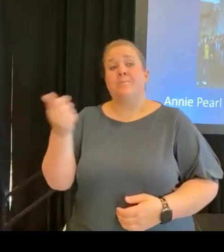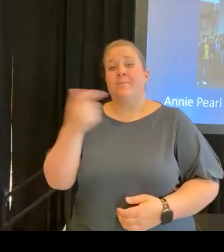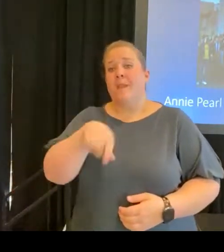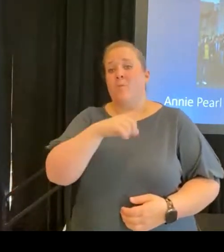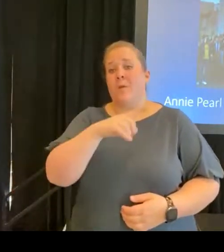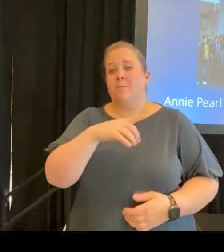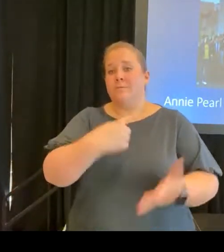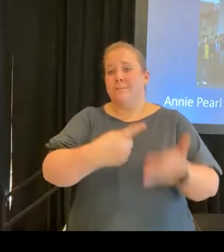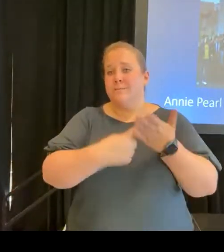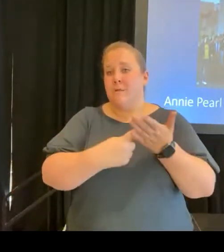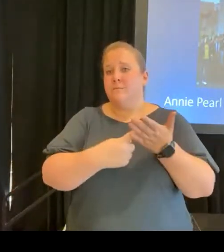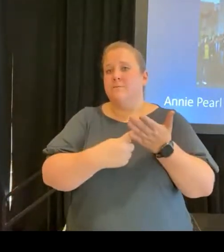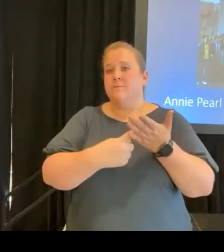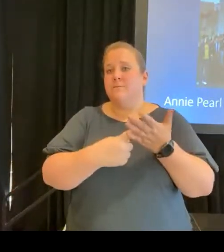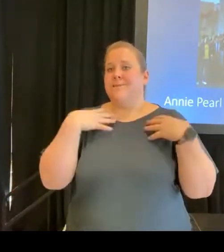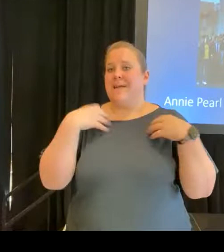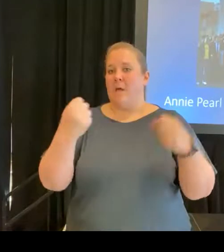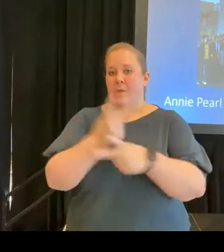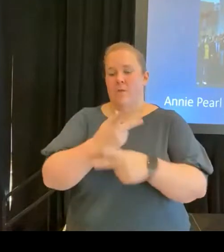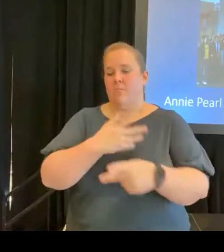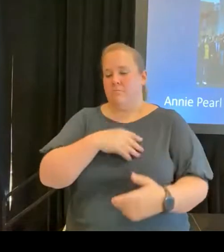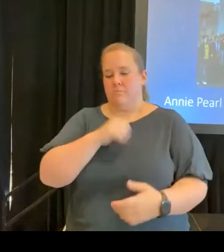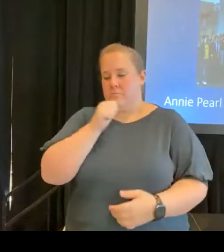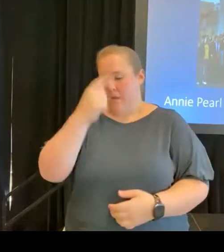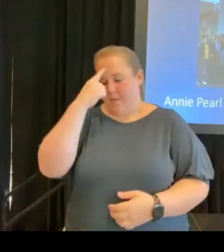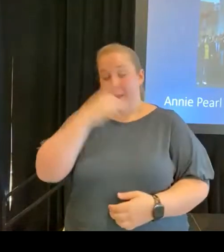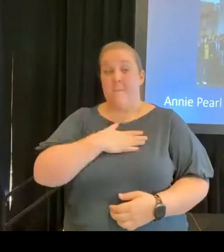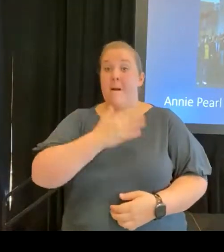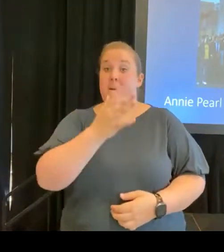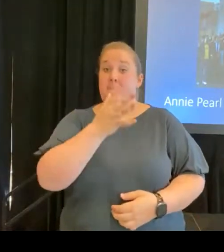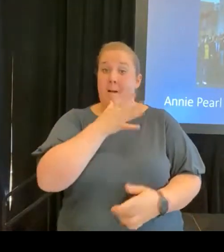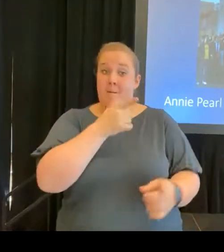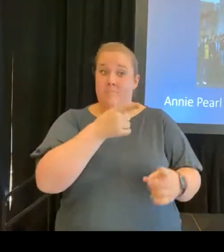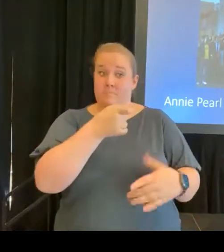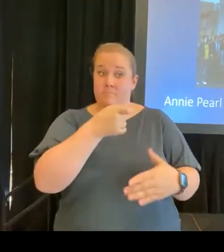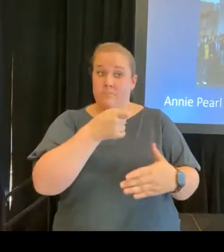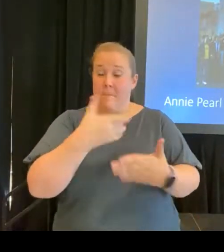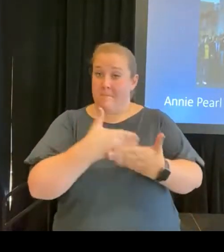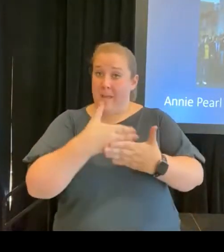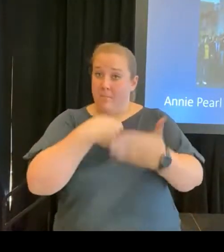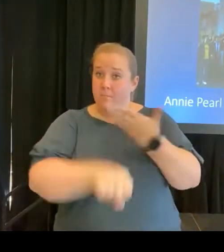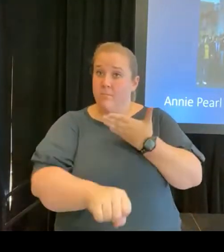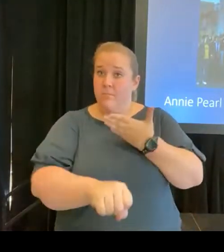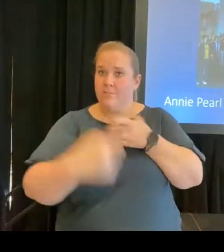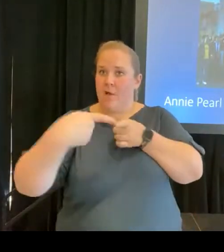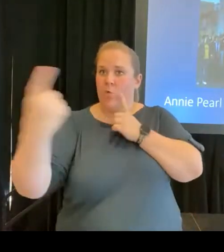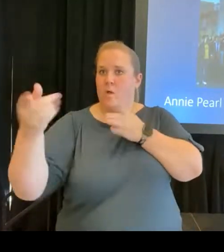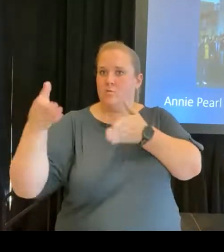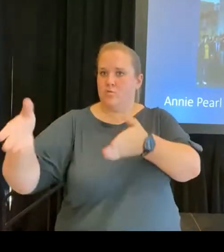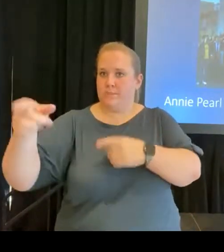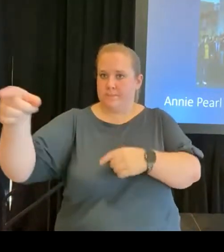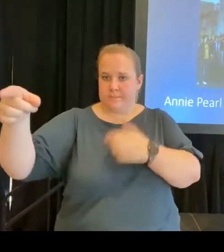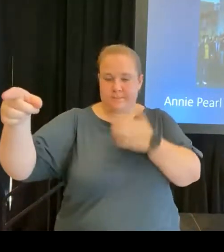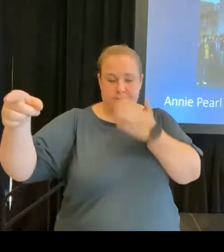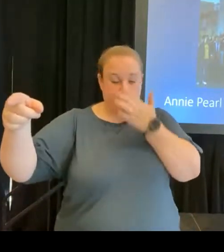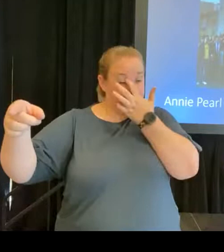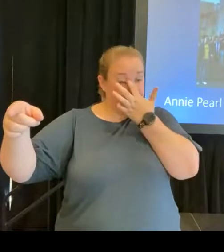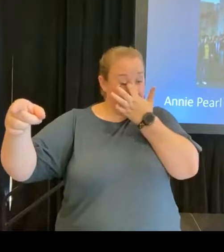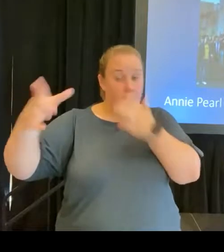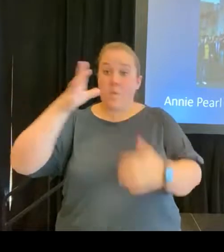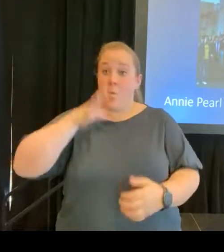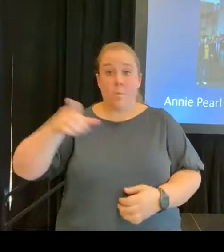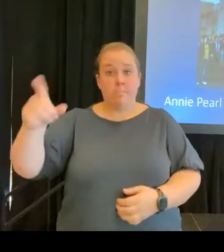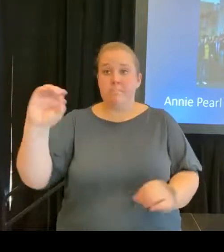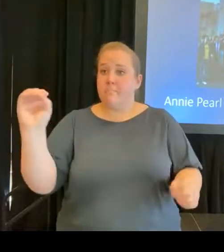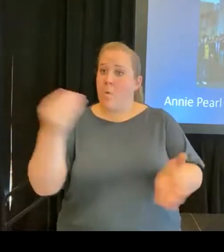about healthcare, I didn't think about this either. My mother delivered a baby across the street from us. The lady didn't